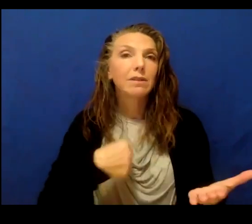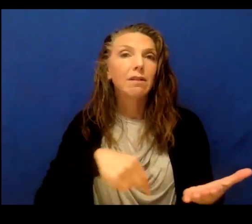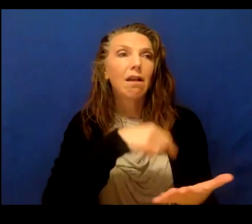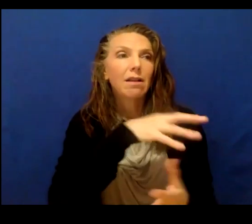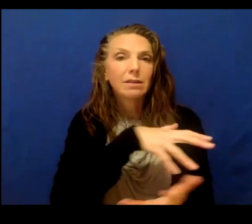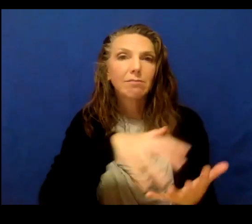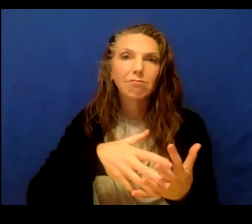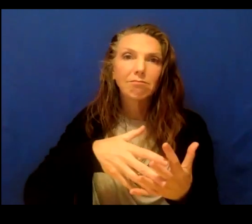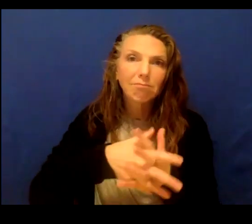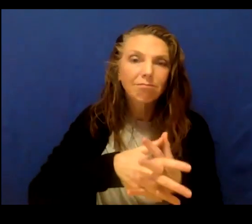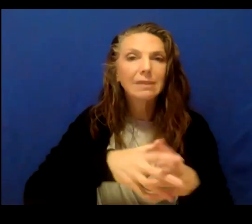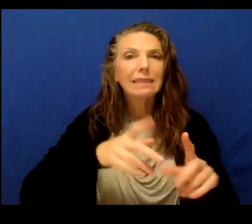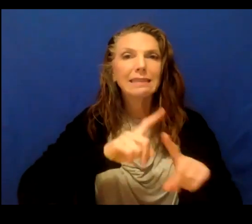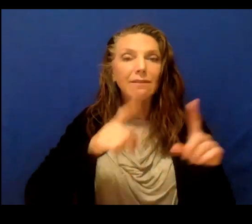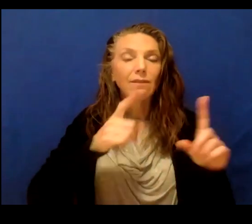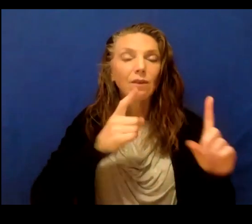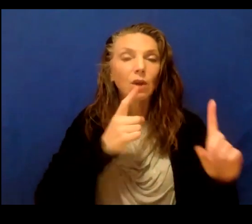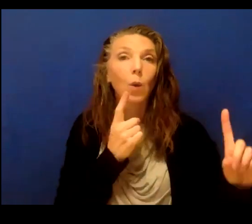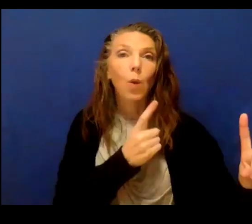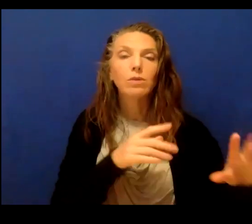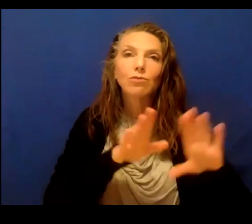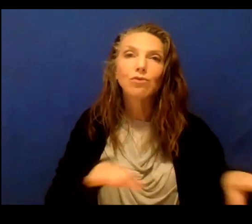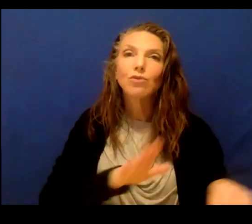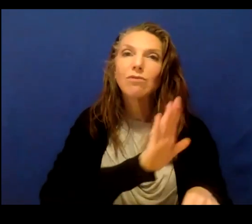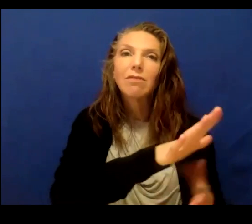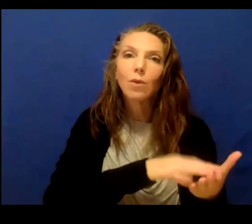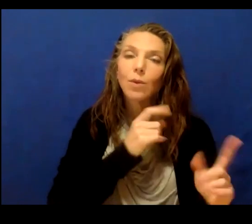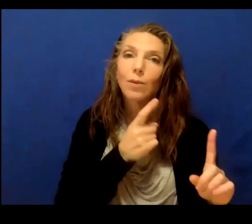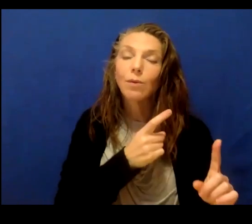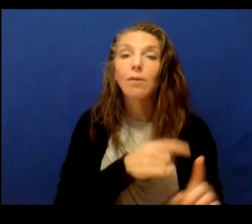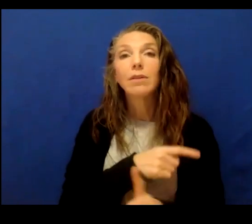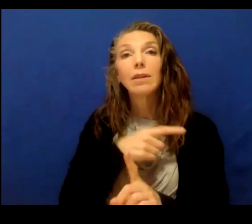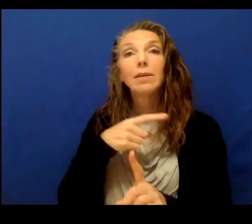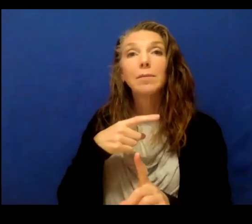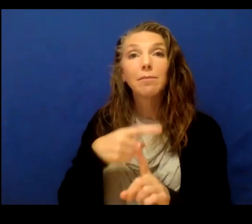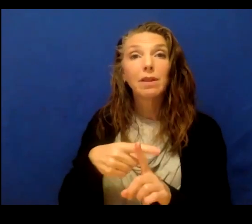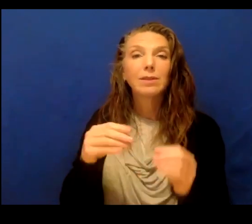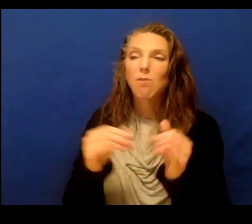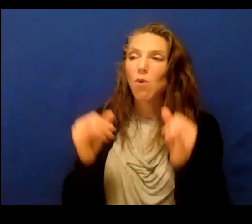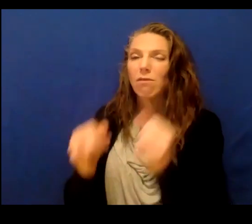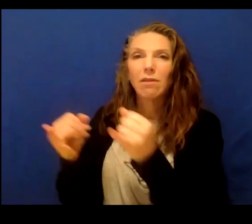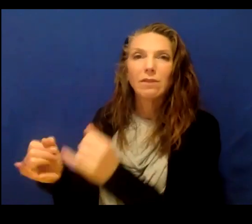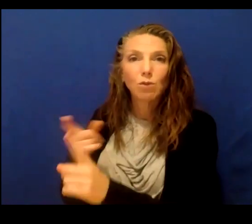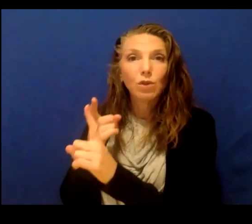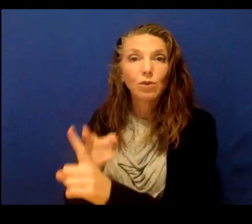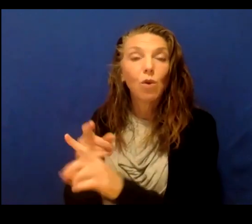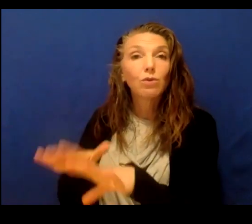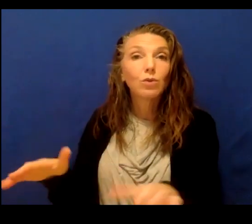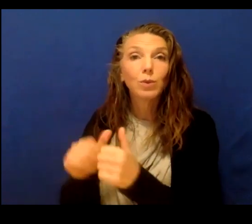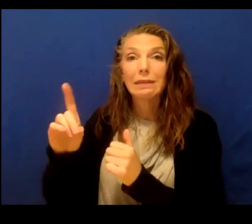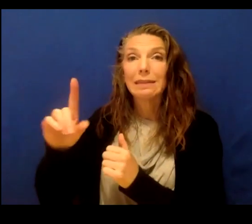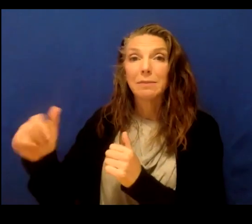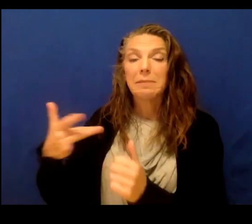and embed individualized goals, children's learning goals, and also more individualized goals that children with